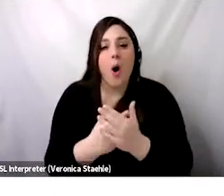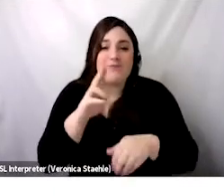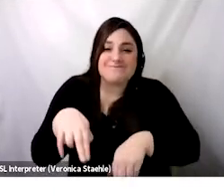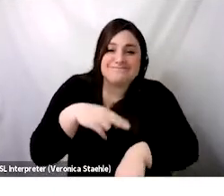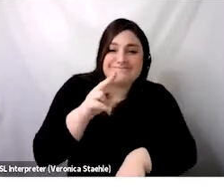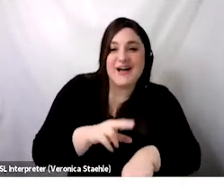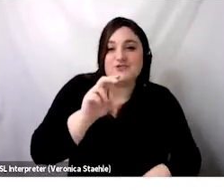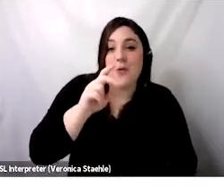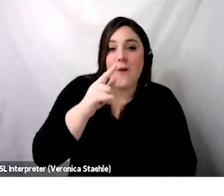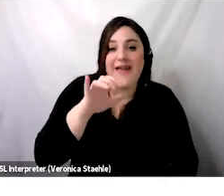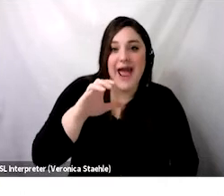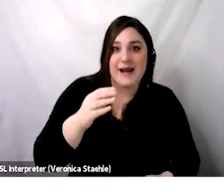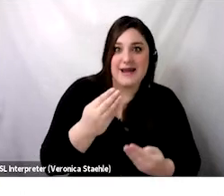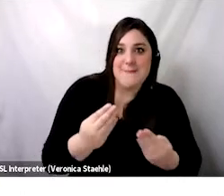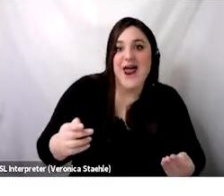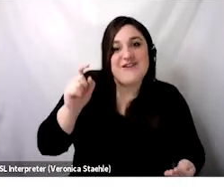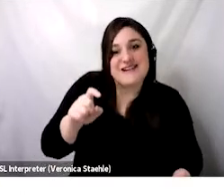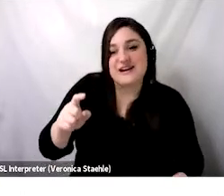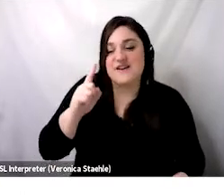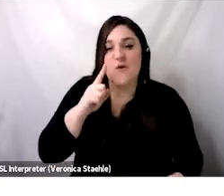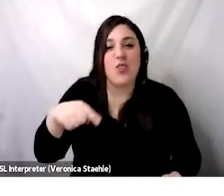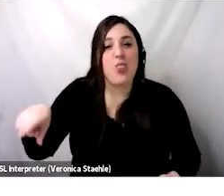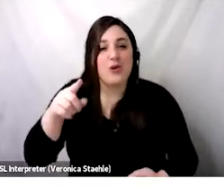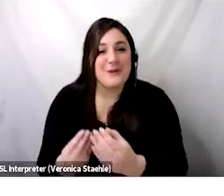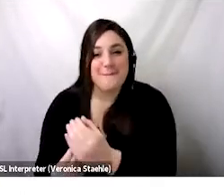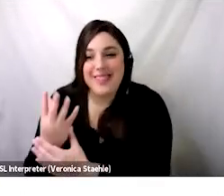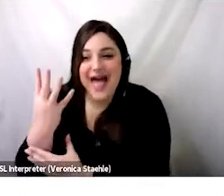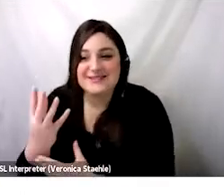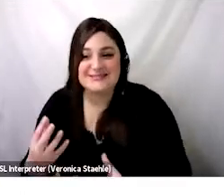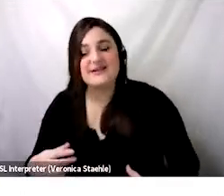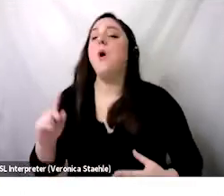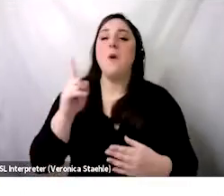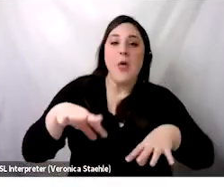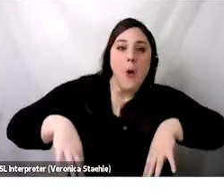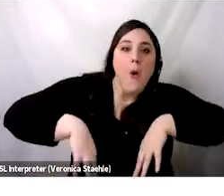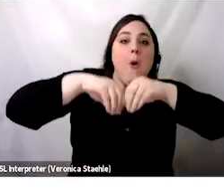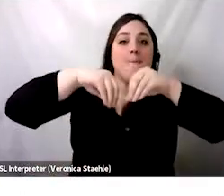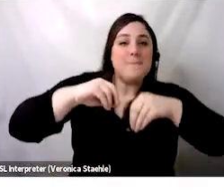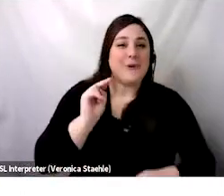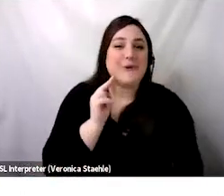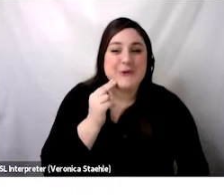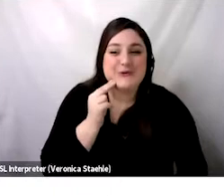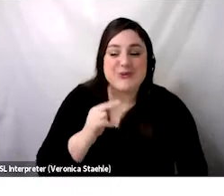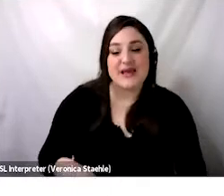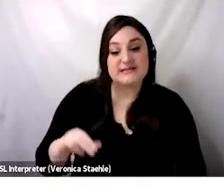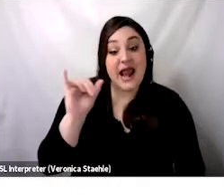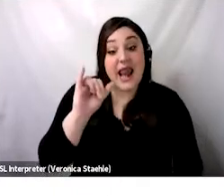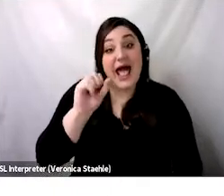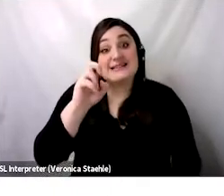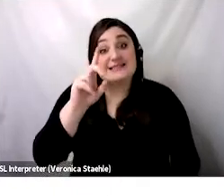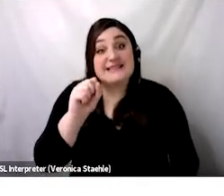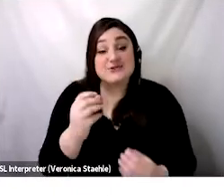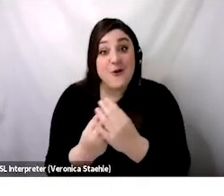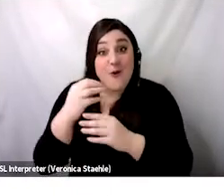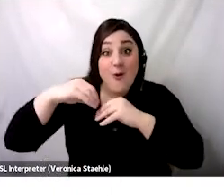to use. Here is where seeds germinate, and here is where the root system will take up that organic